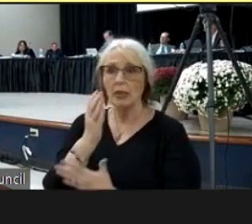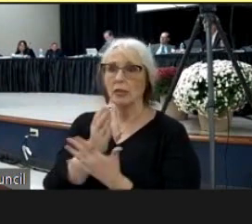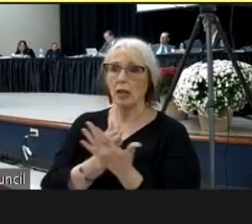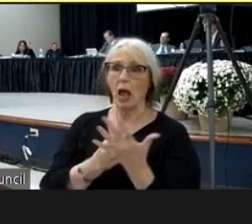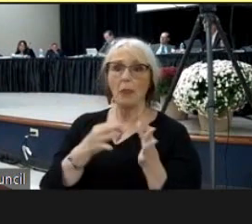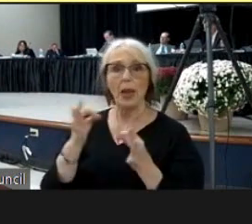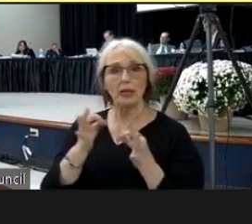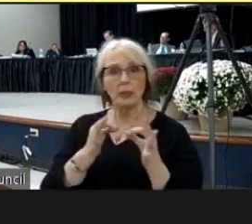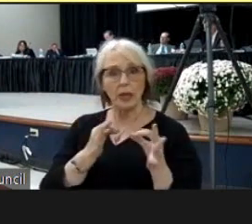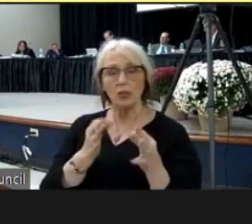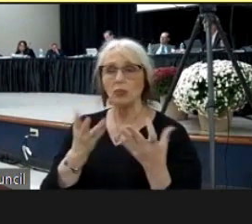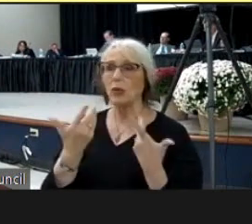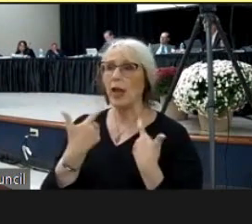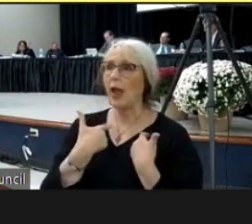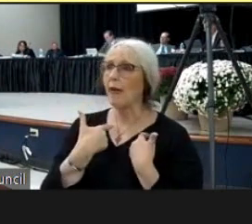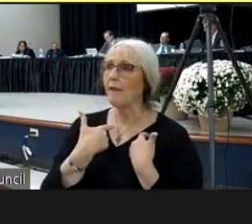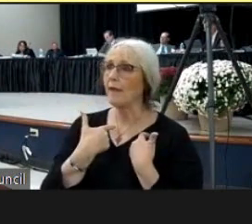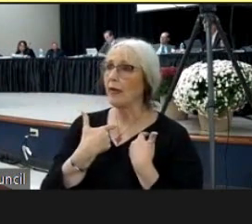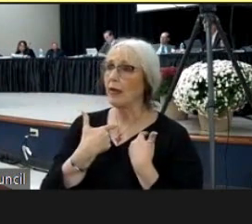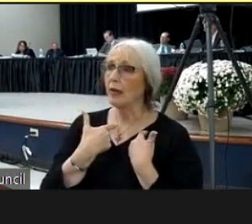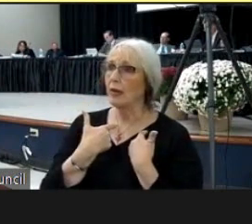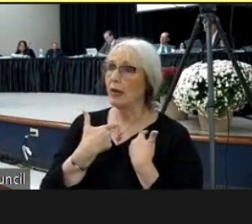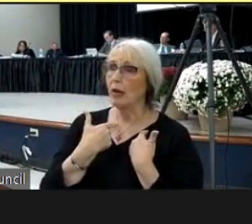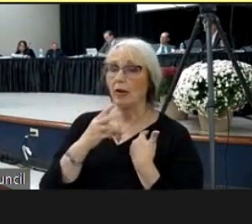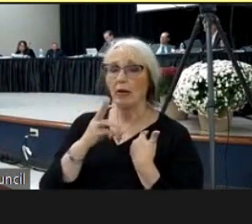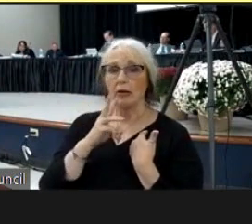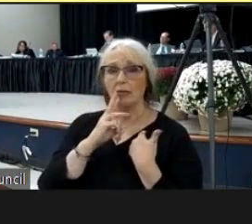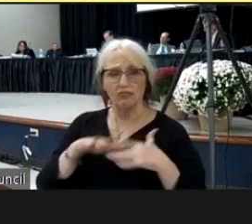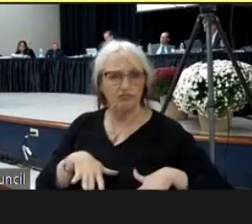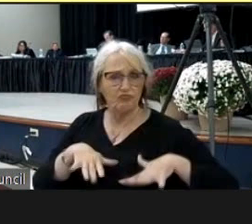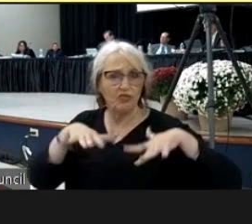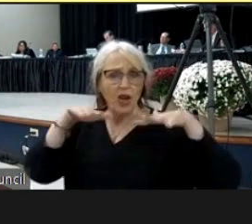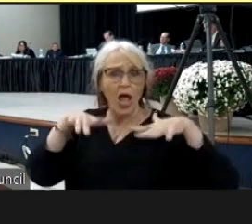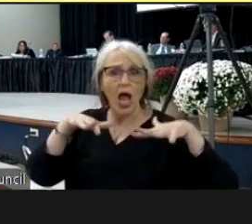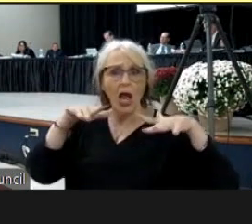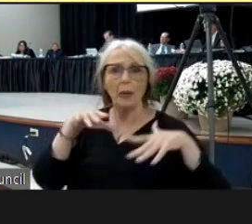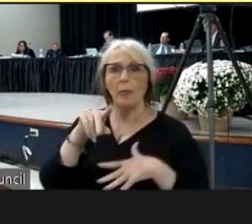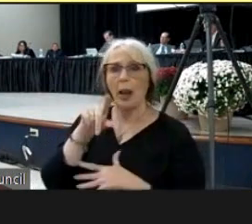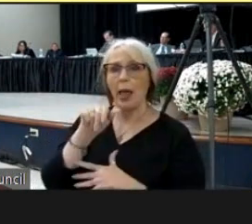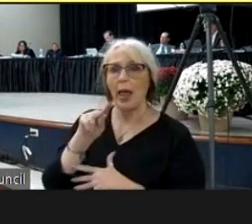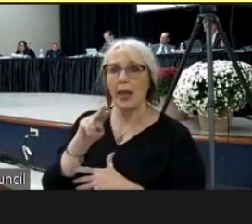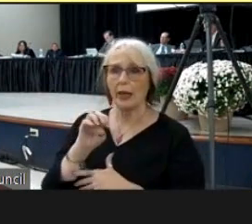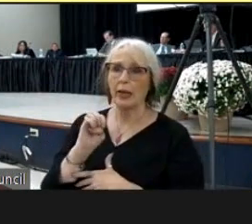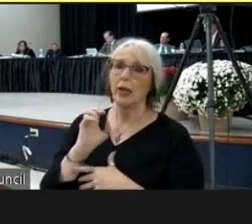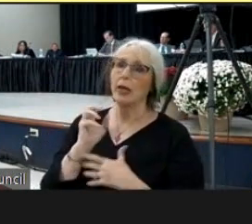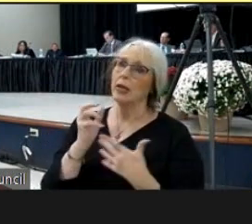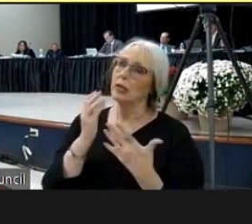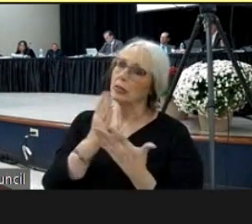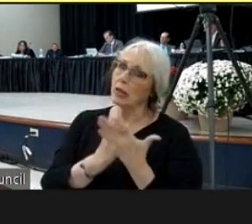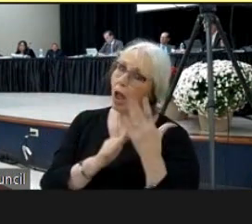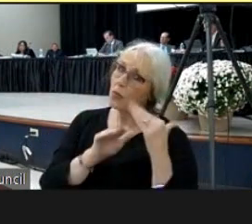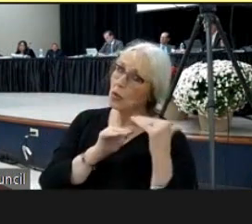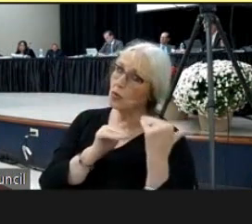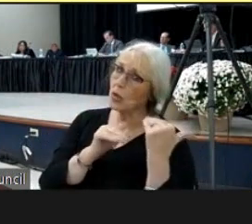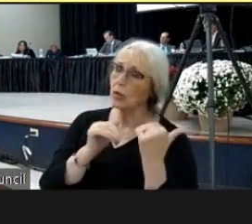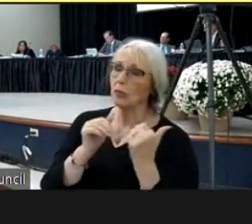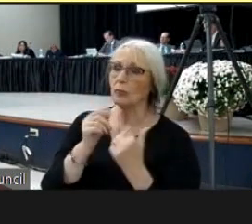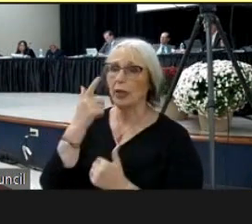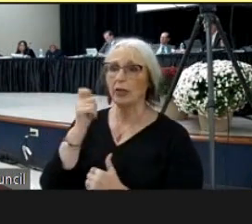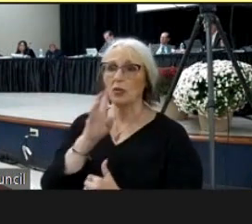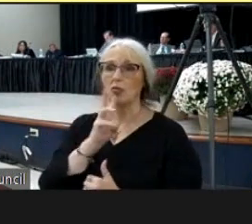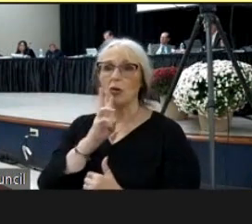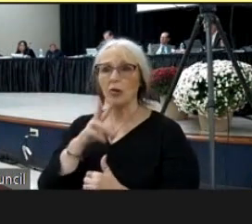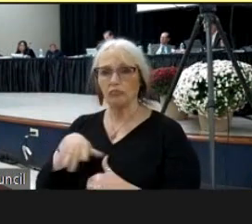is that we do have floodplain, we do have some restrictions based on the water flow through this area. But I